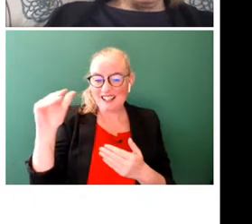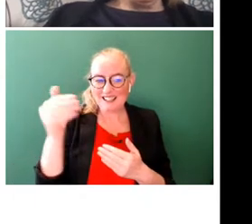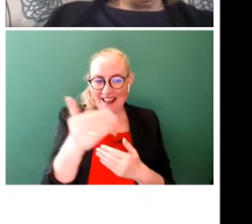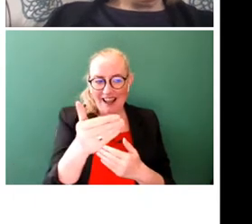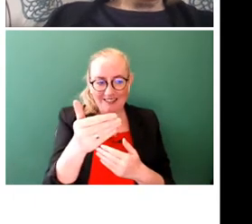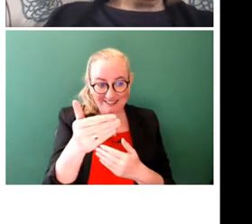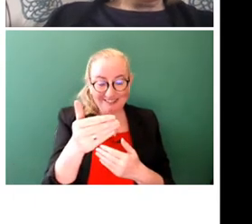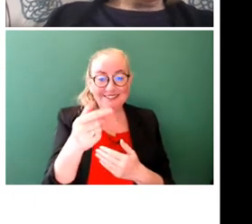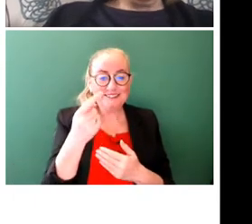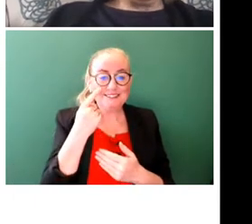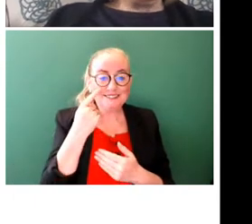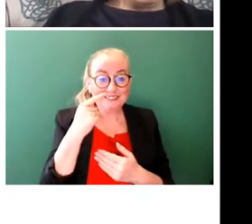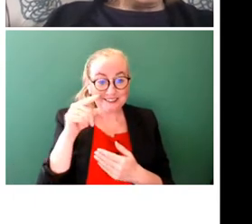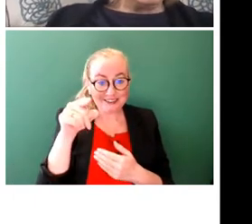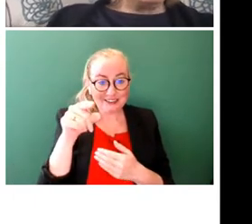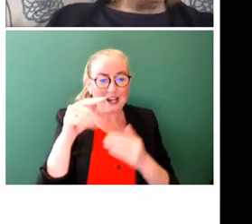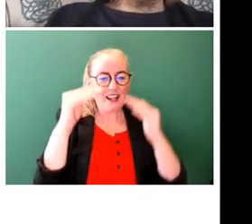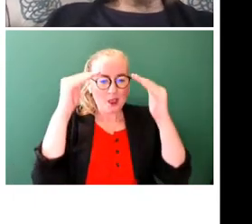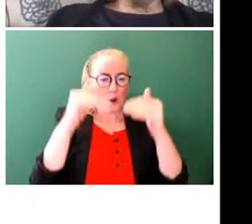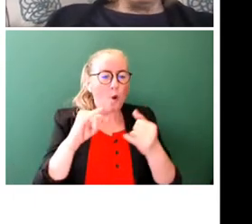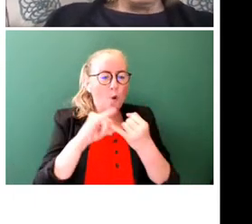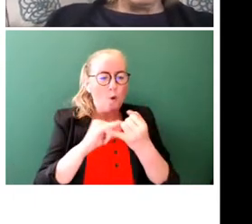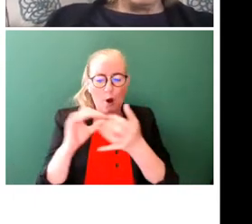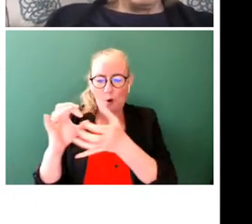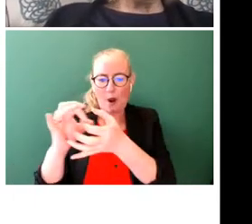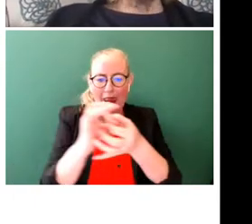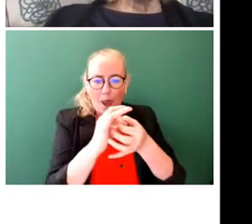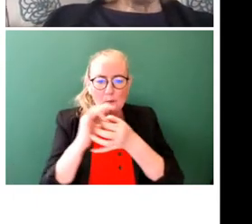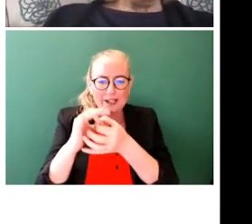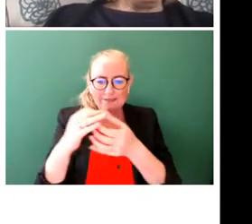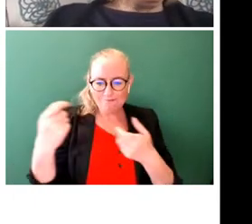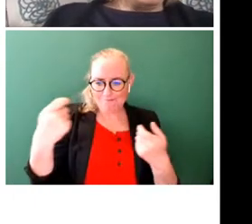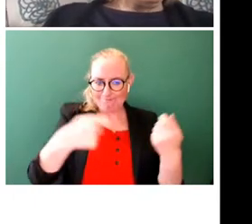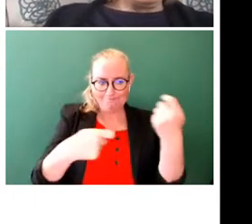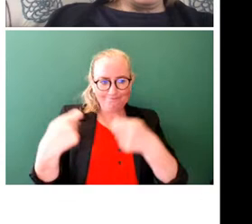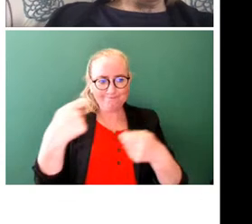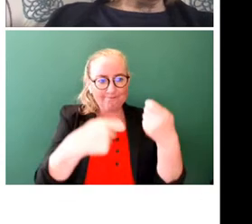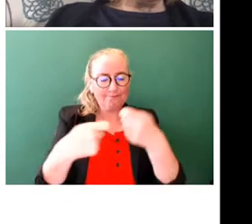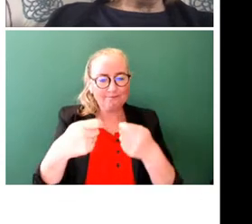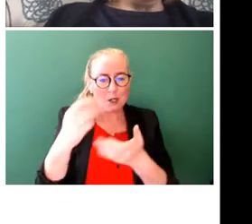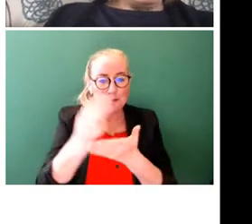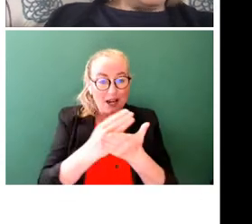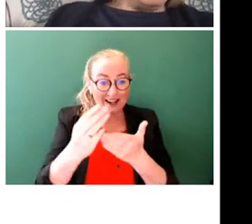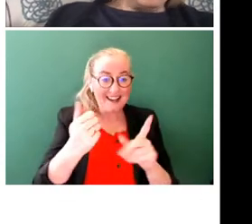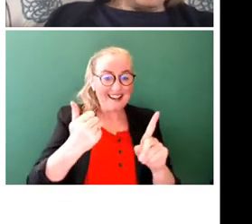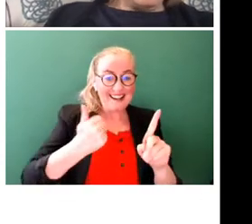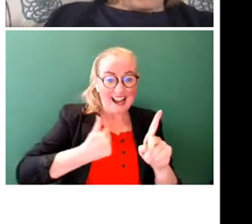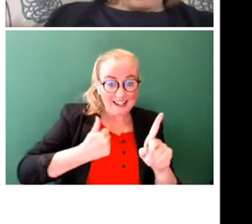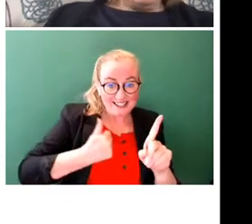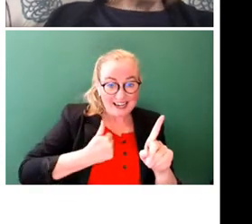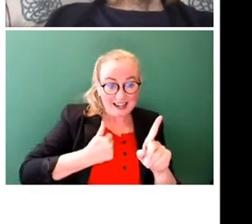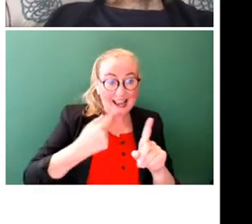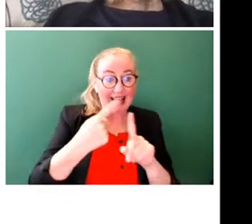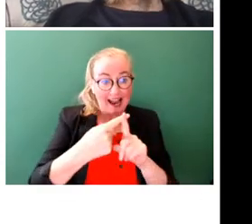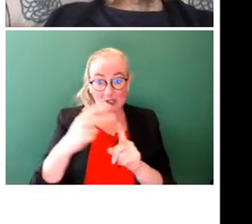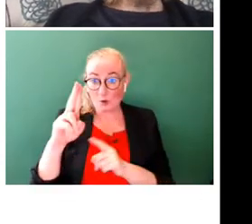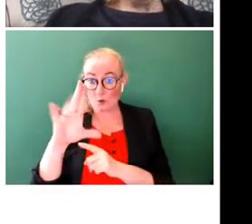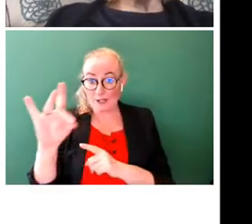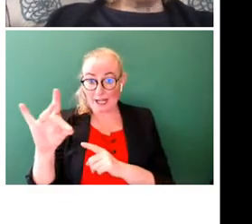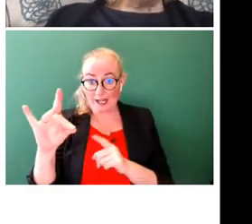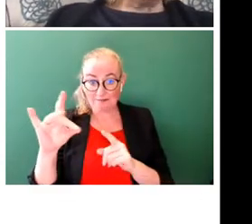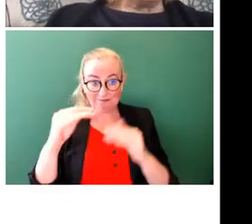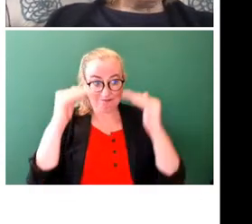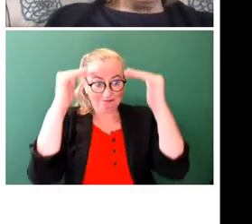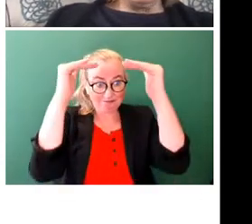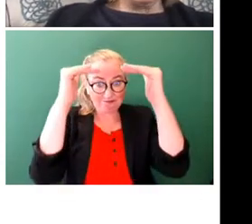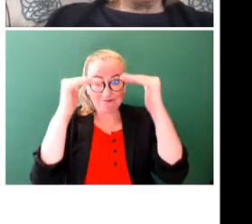slide is actually the collaborators who've contributed to this, both in Canada and in the UK. And